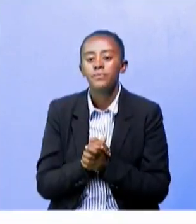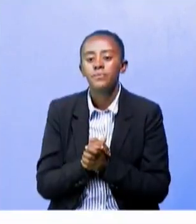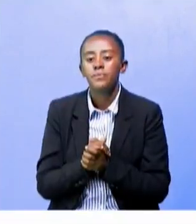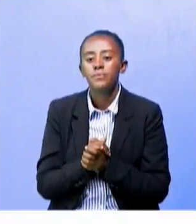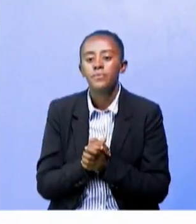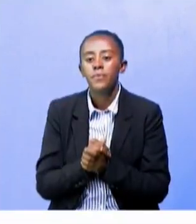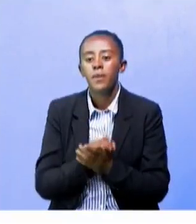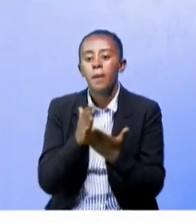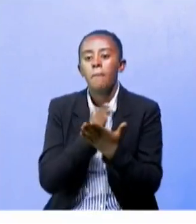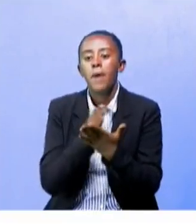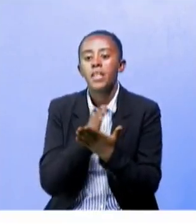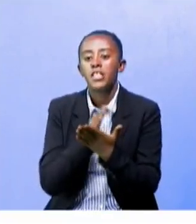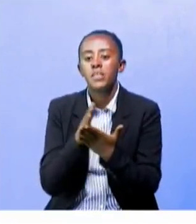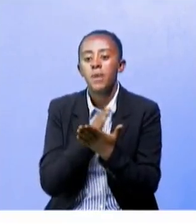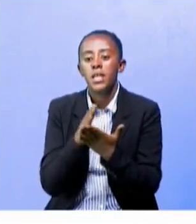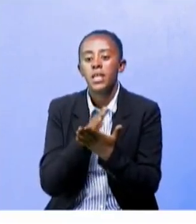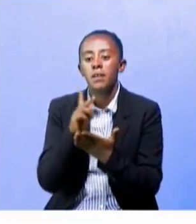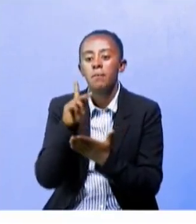participating